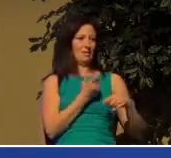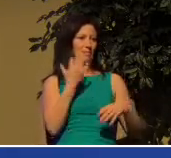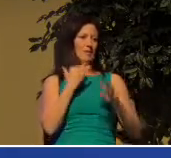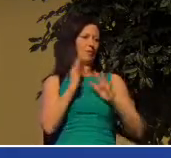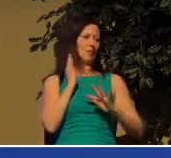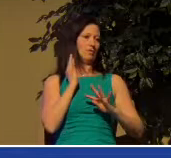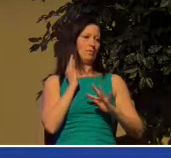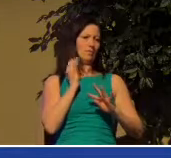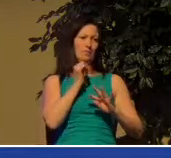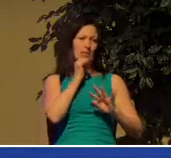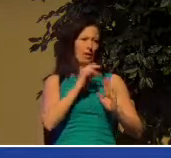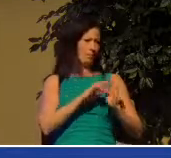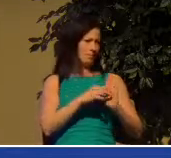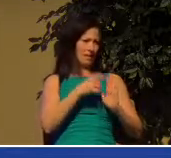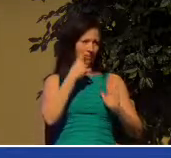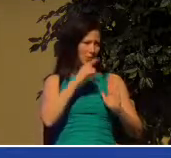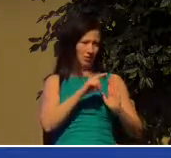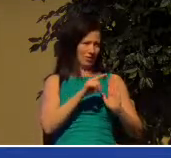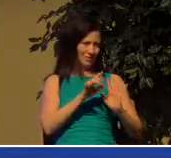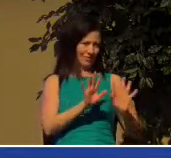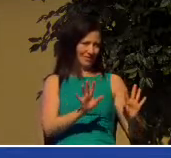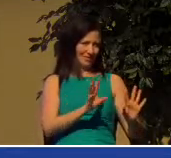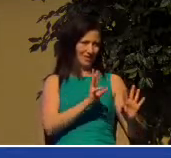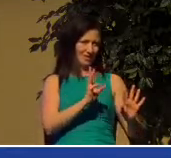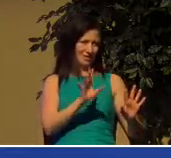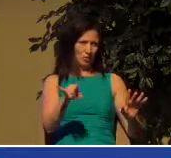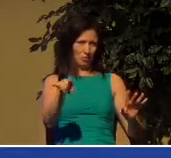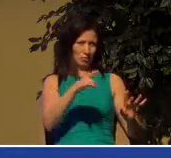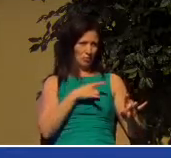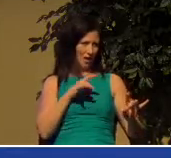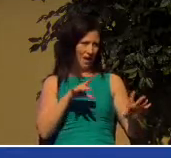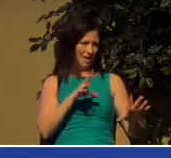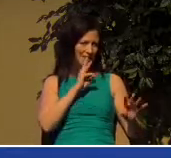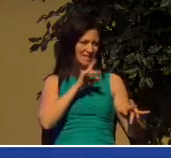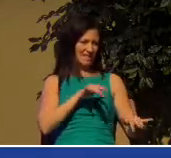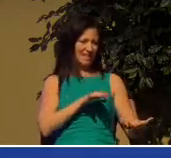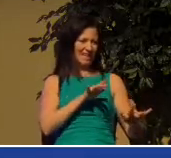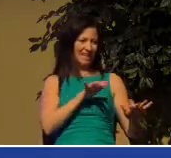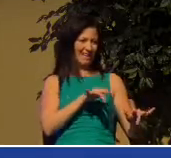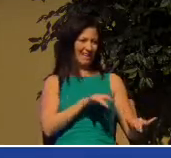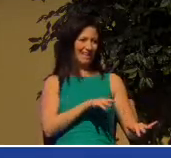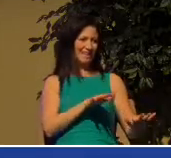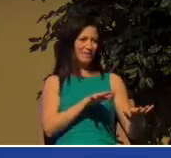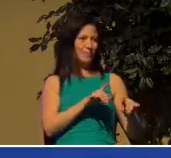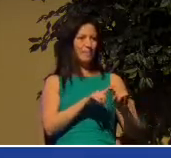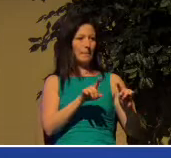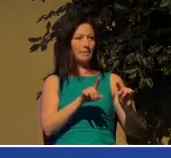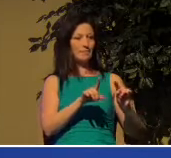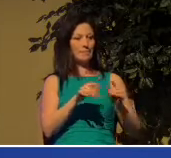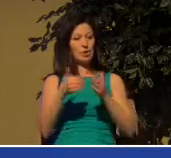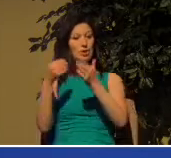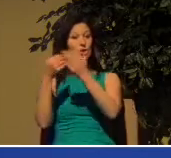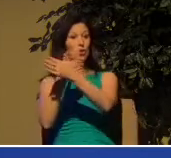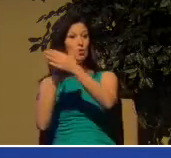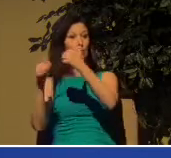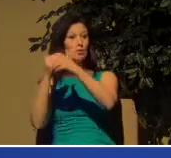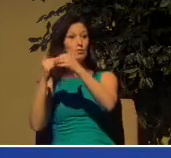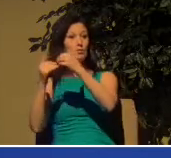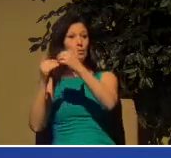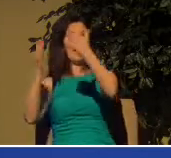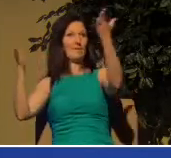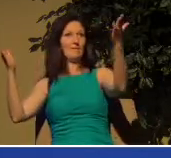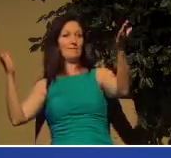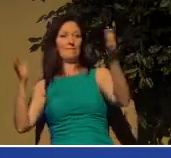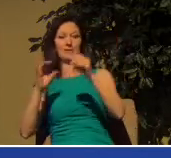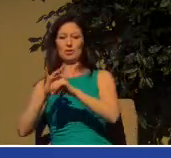be a downer for people who enjoy water sports. But the fact that the new creation doesn't have any sea